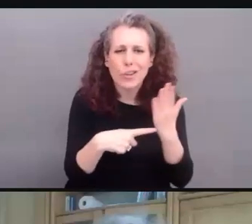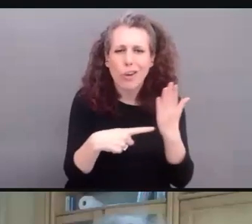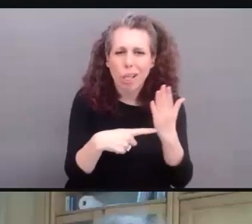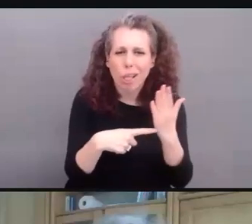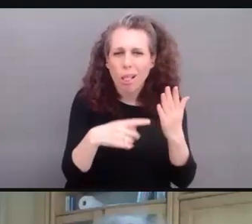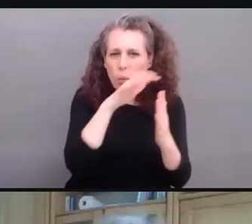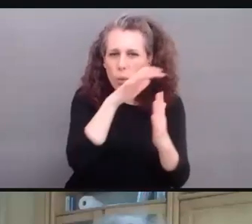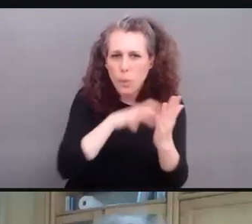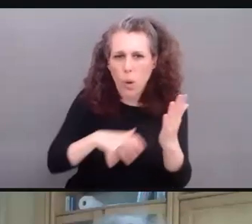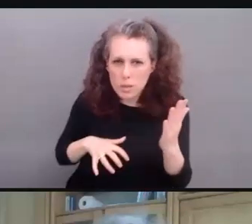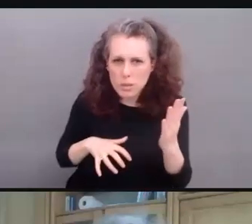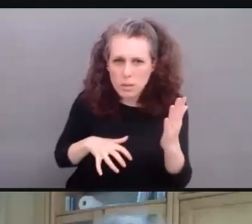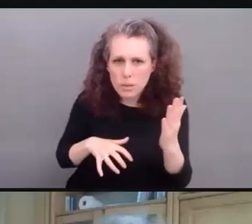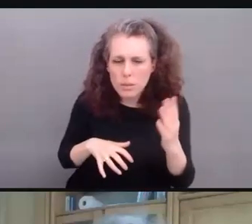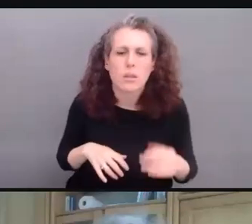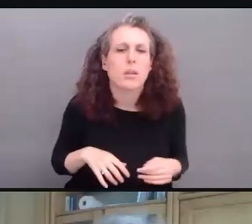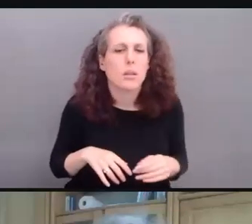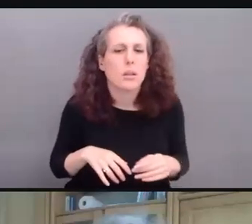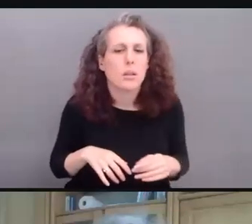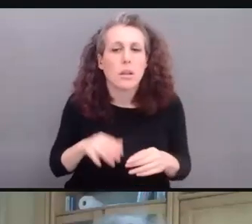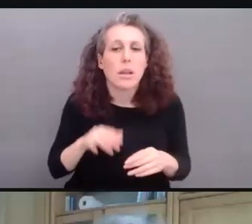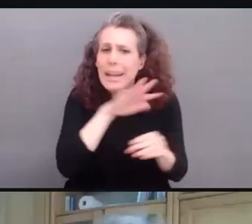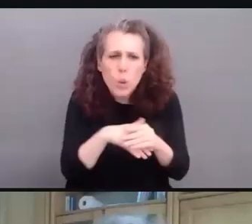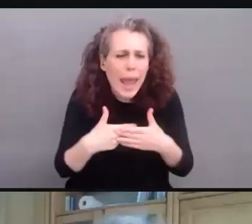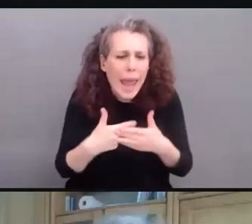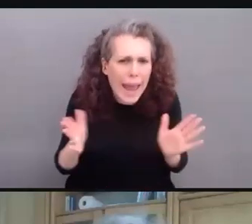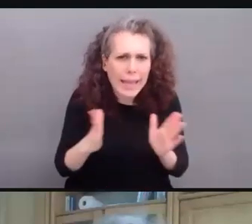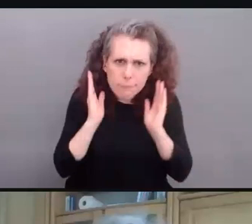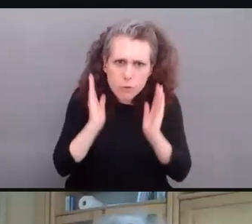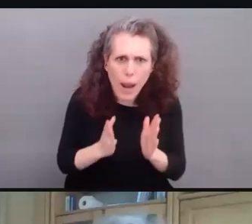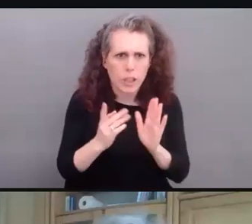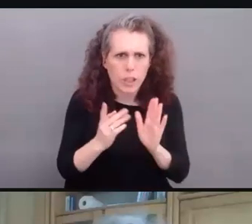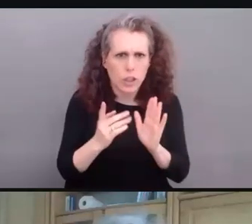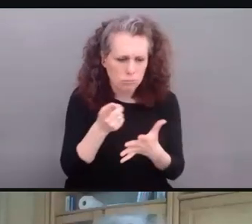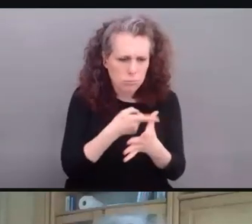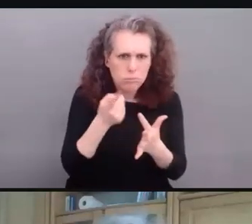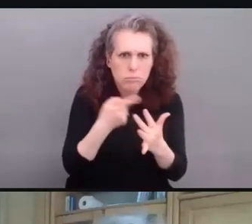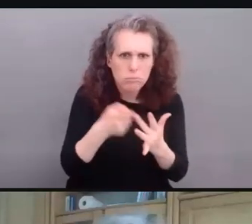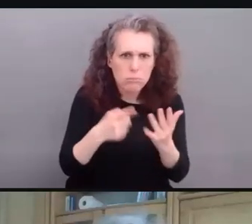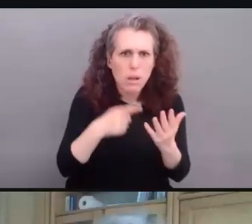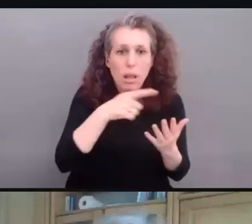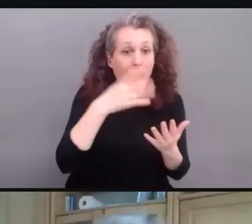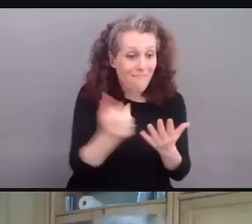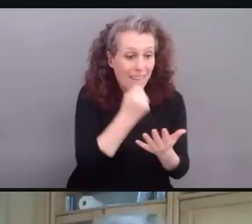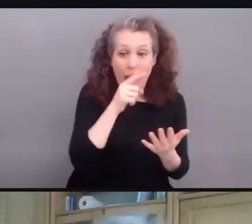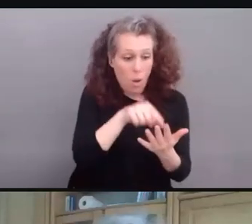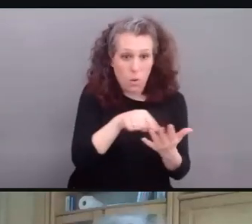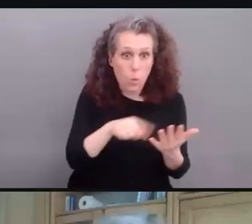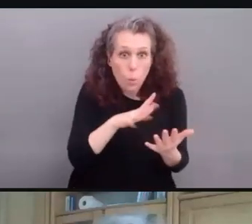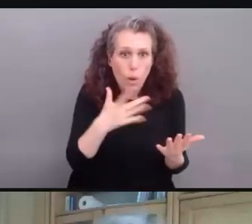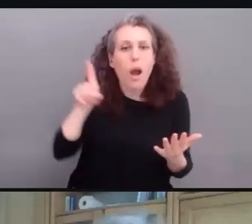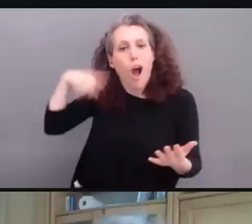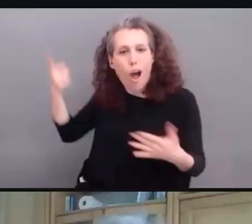including the technical criteria which we found in other standards. And the one document is